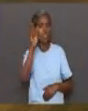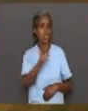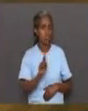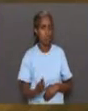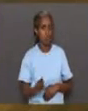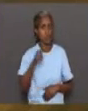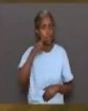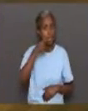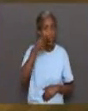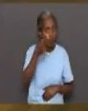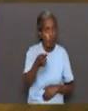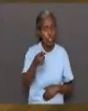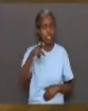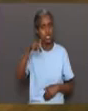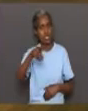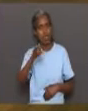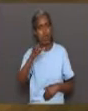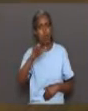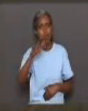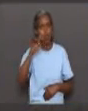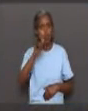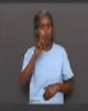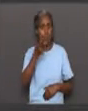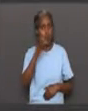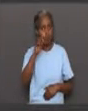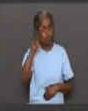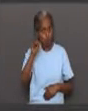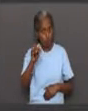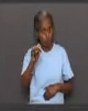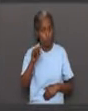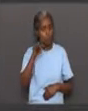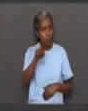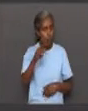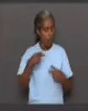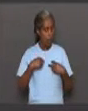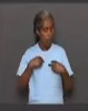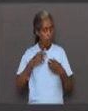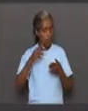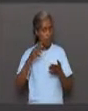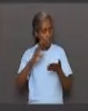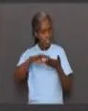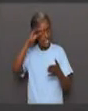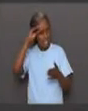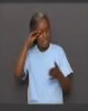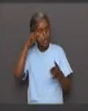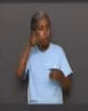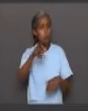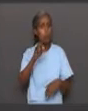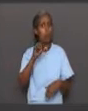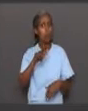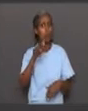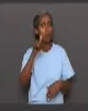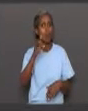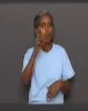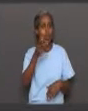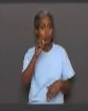geometry, called the polygon. We have already learned that a polygon